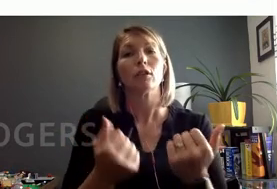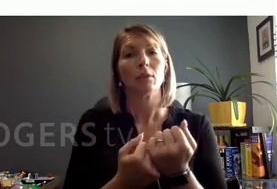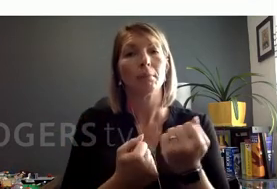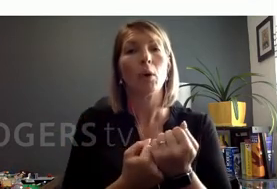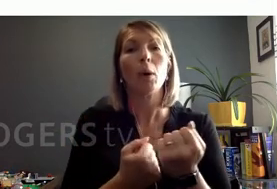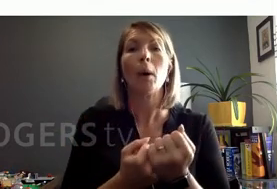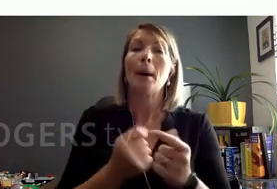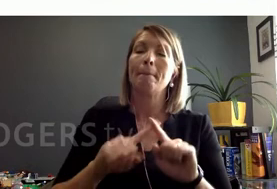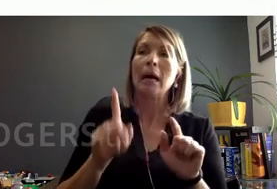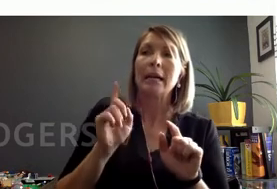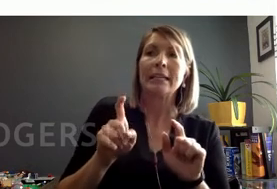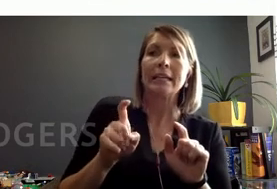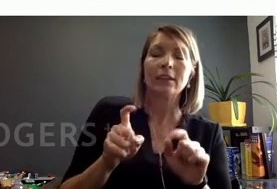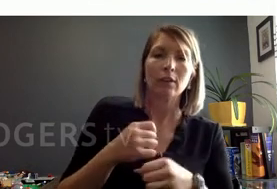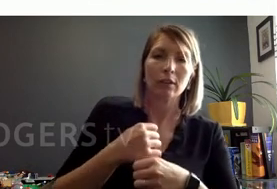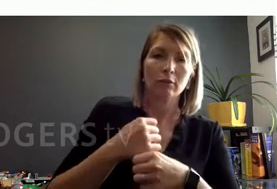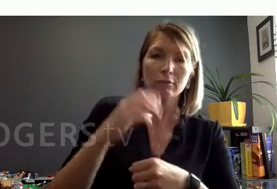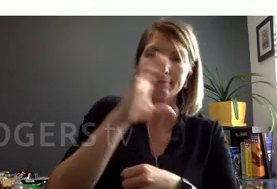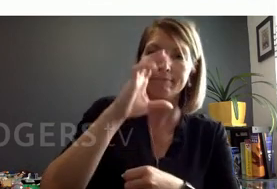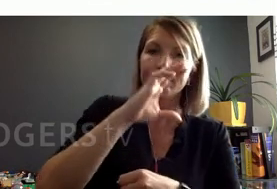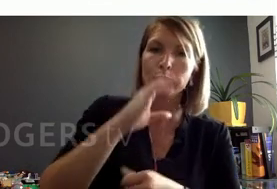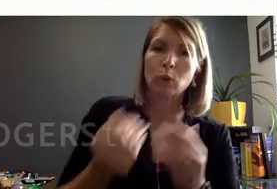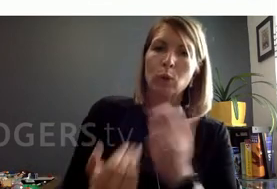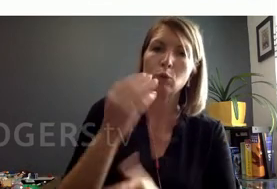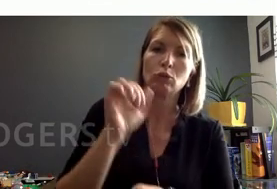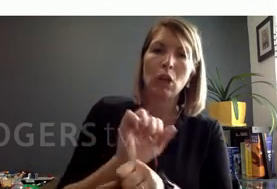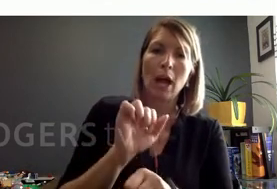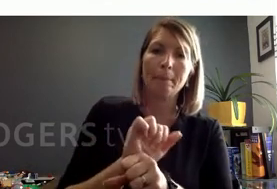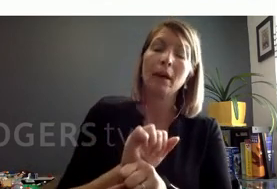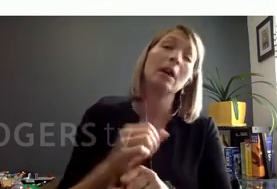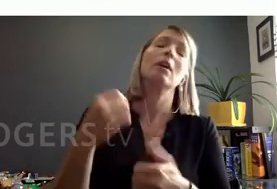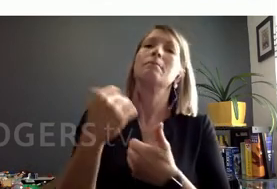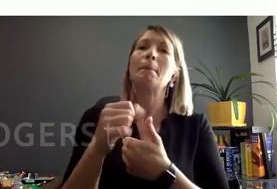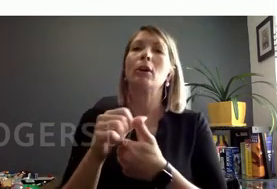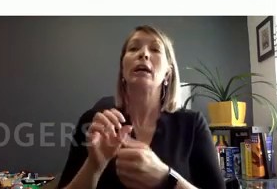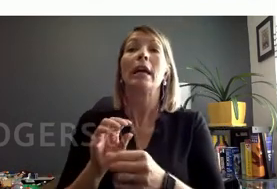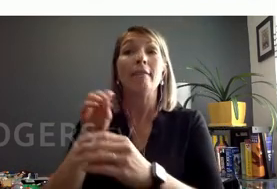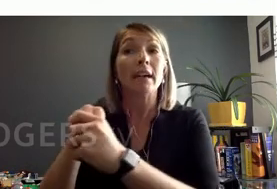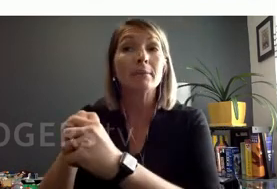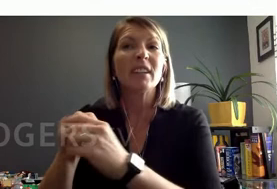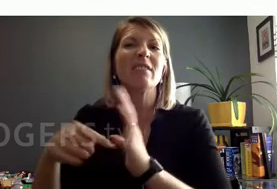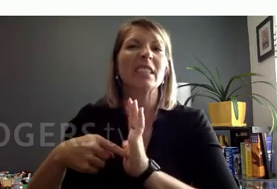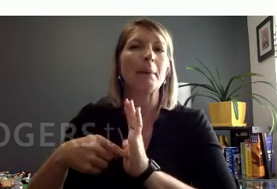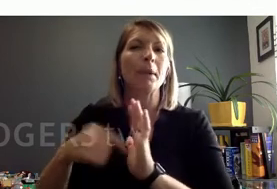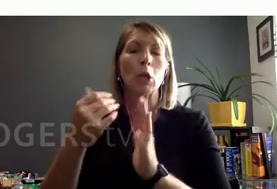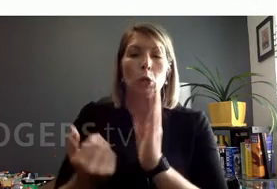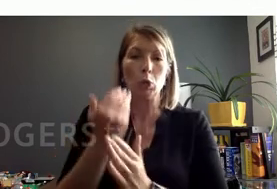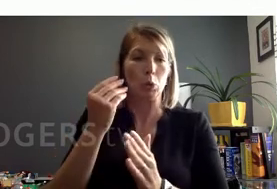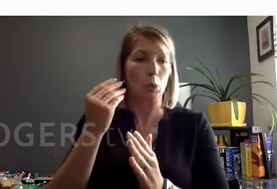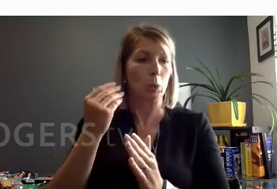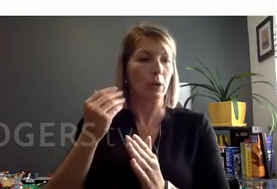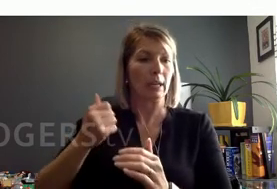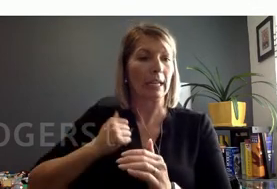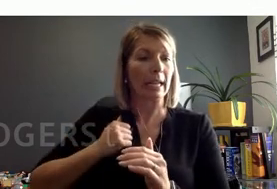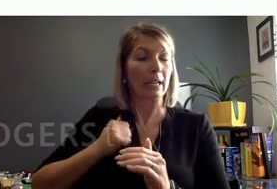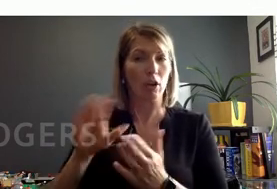actually, through mostly consumption, but also investment, for example, buying houses, right, and invest in stock market and so on and so